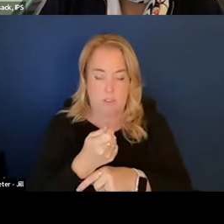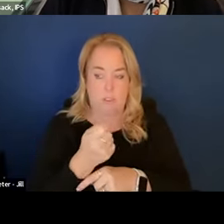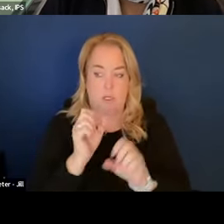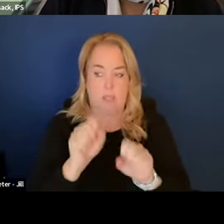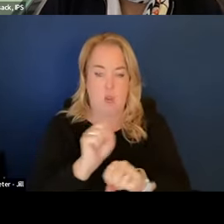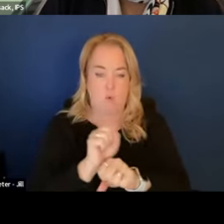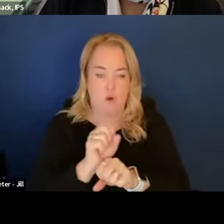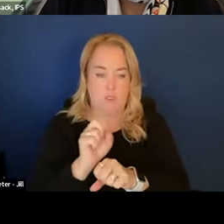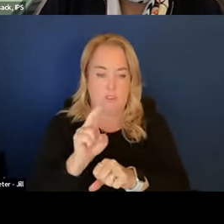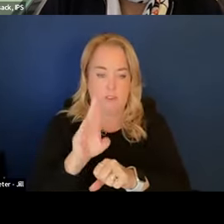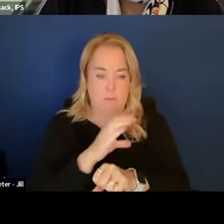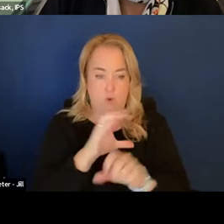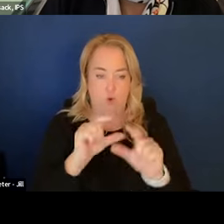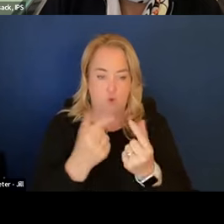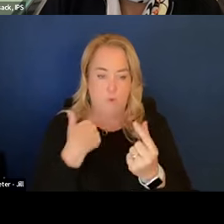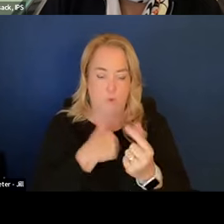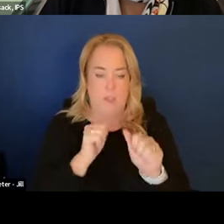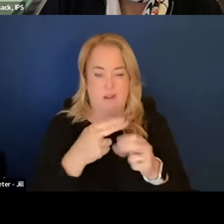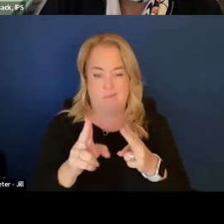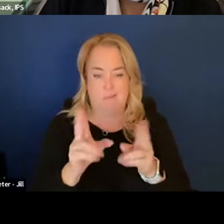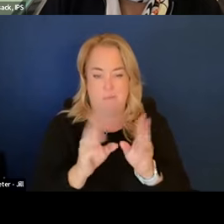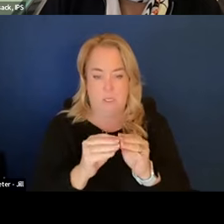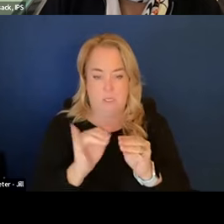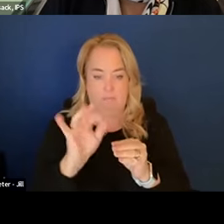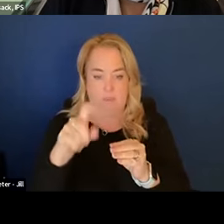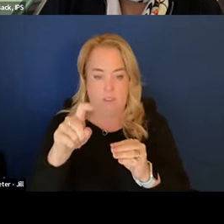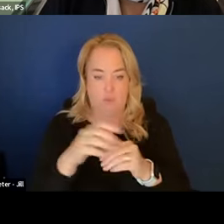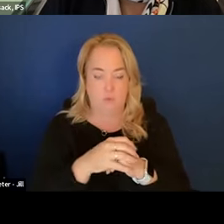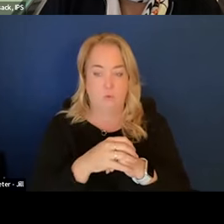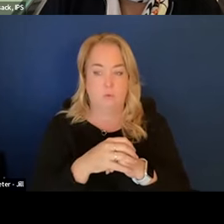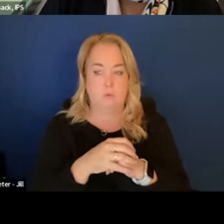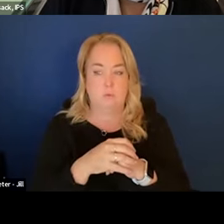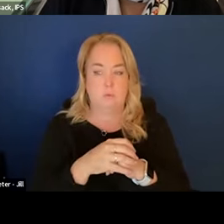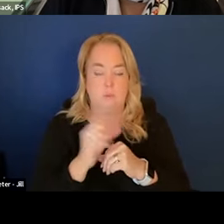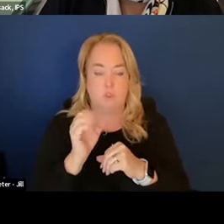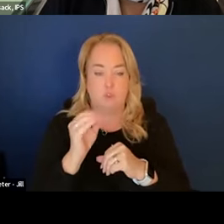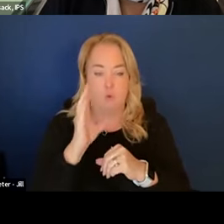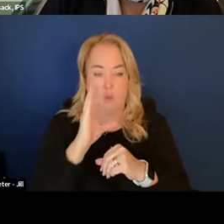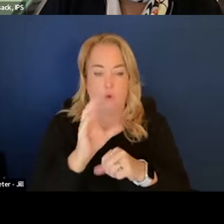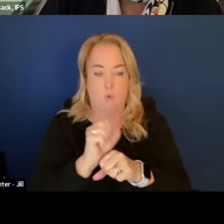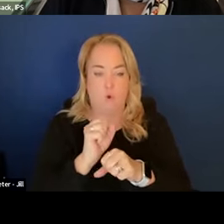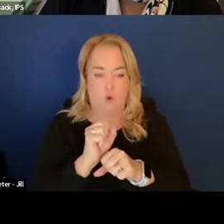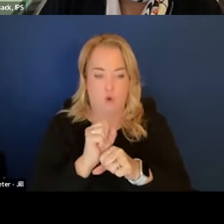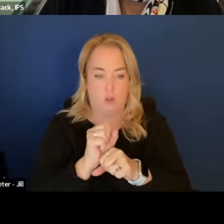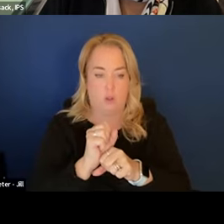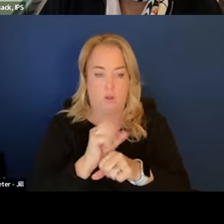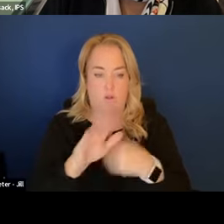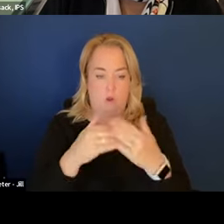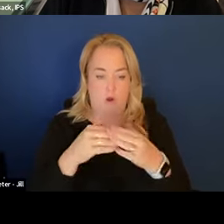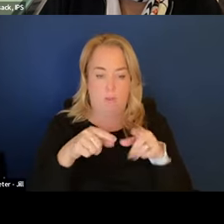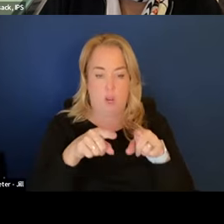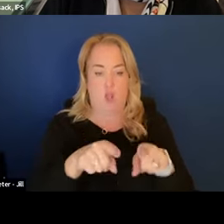as a subgroup that we can have a quick meeting on that if we need to. So that we're working these three in parallel over the